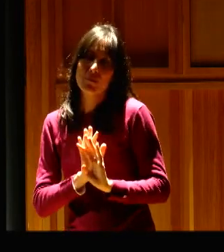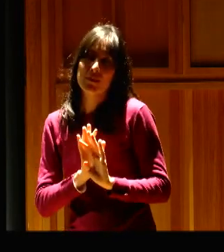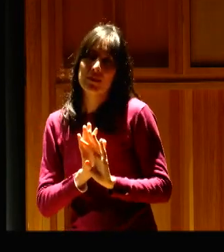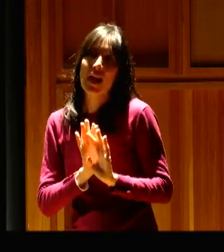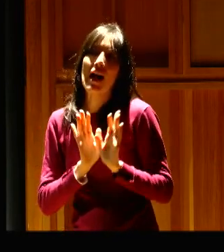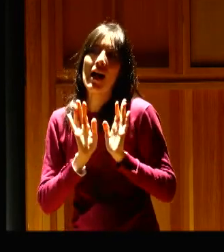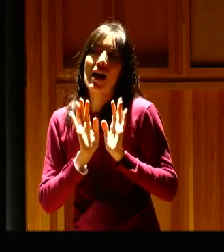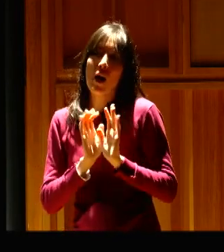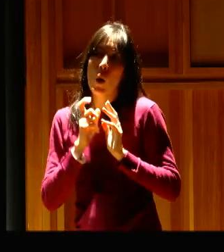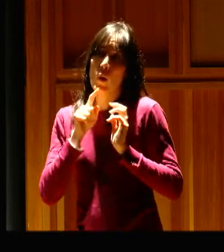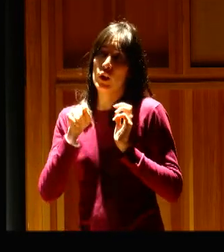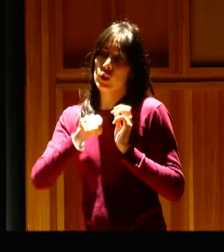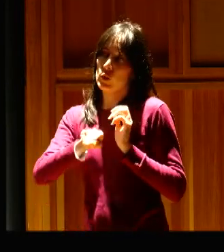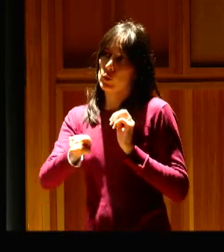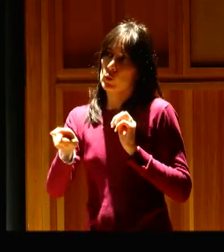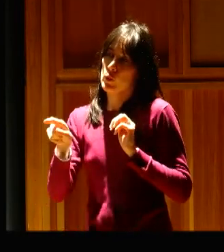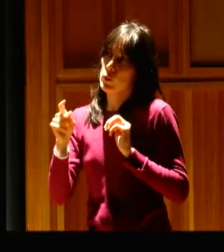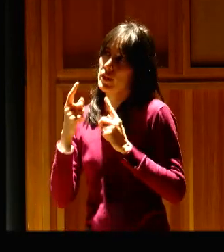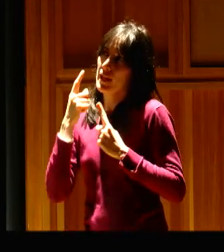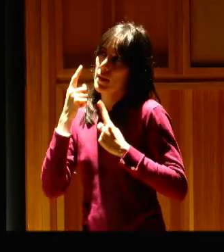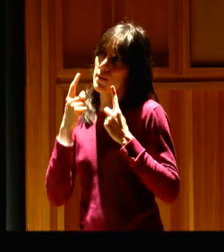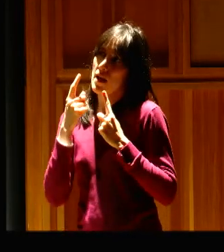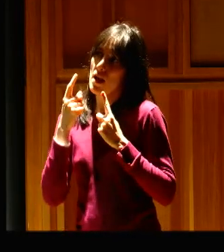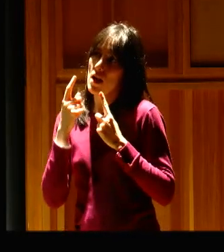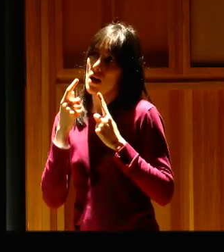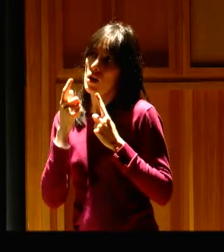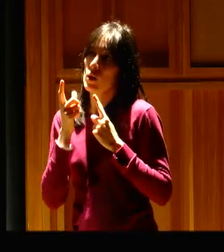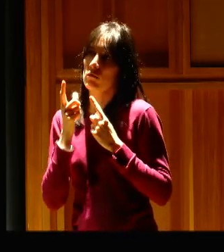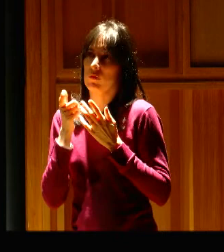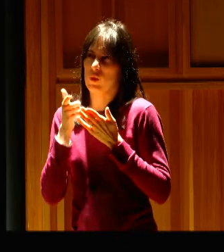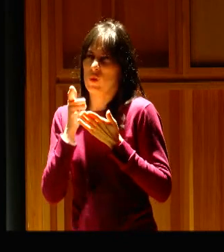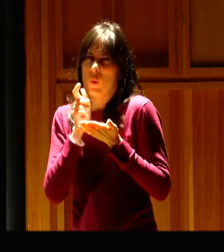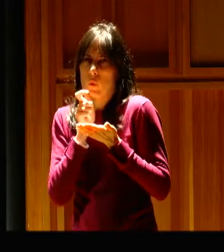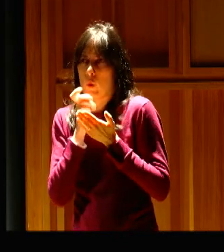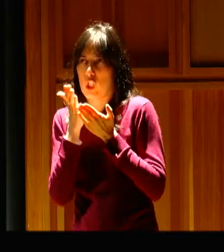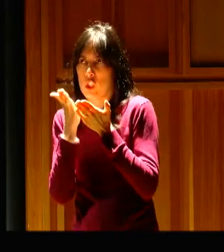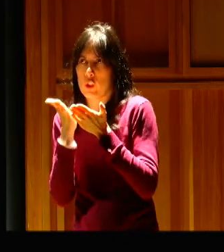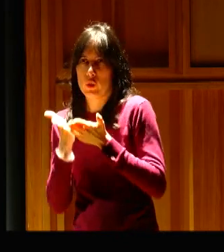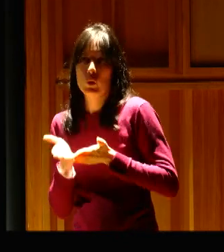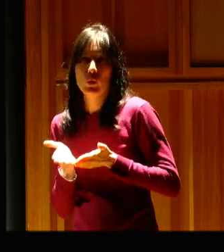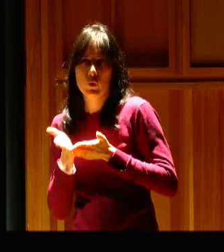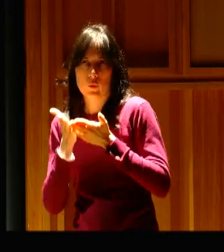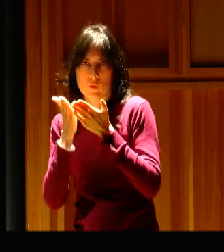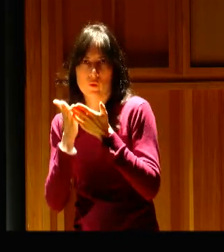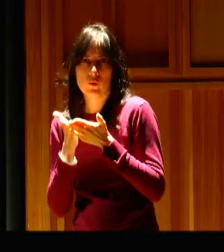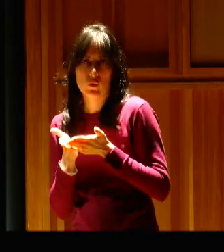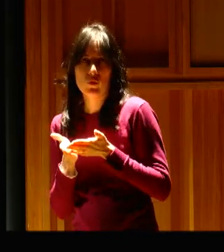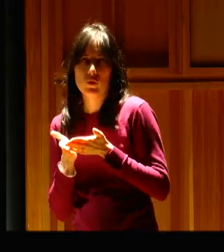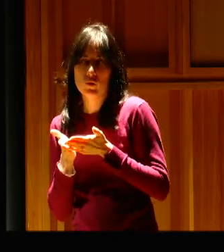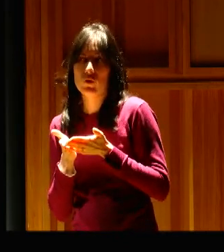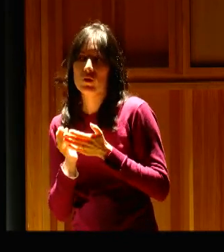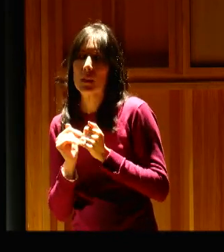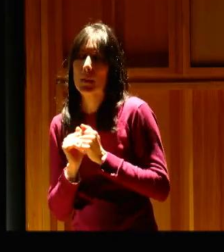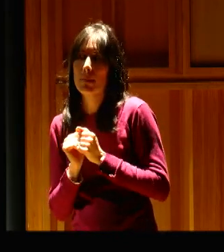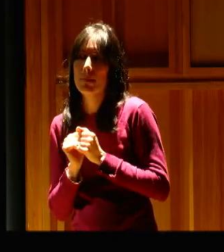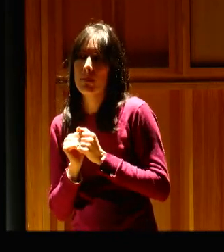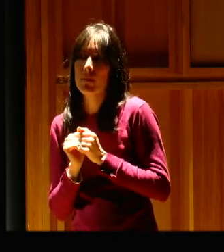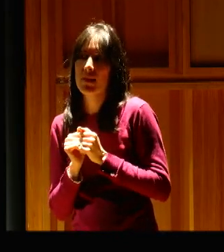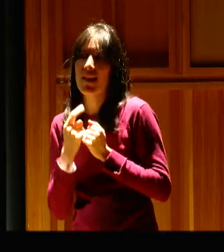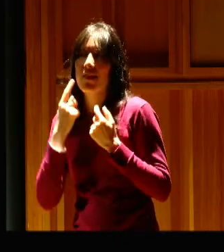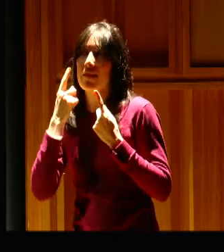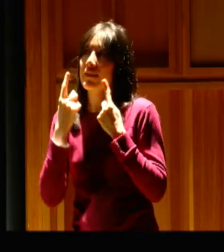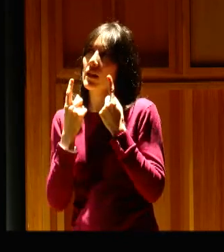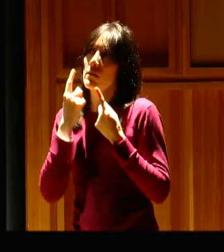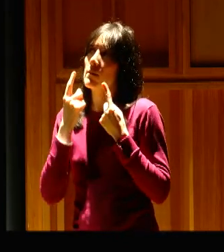I'm going to ask you to think about who you are. And more specifically, I want you to think about